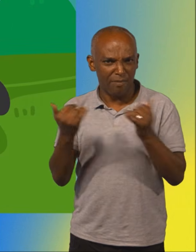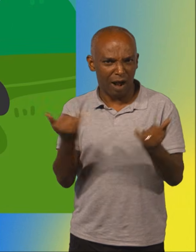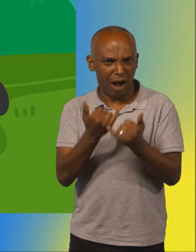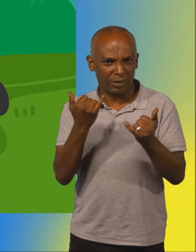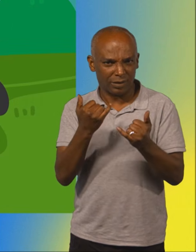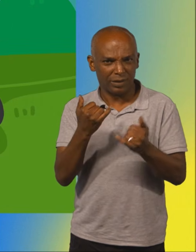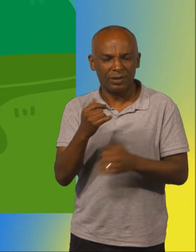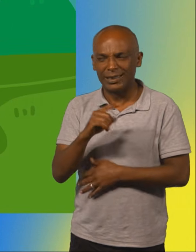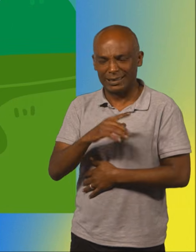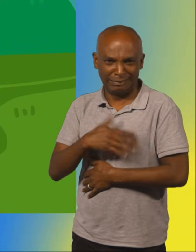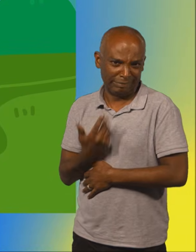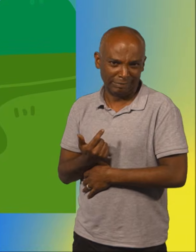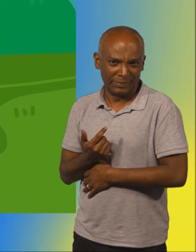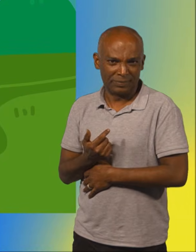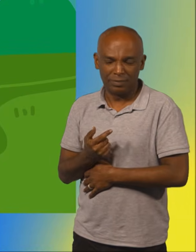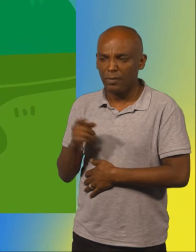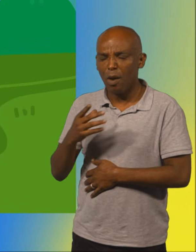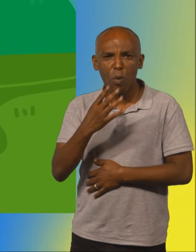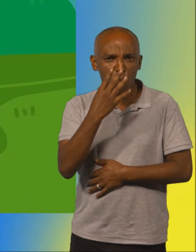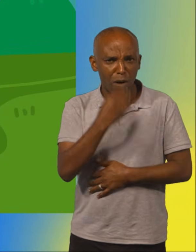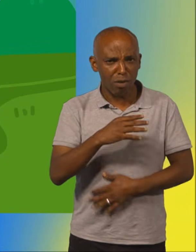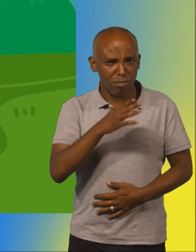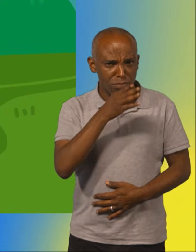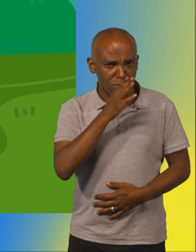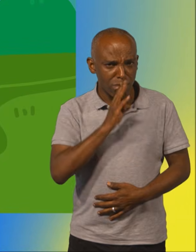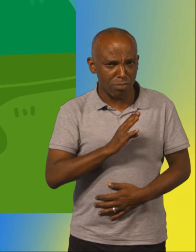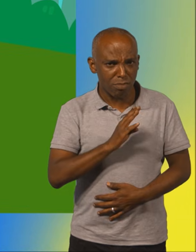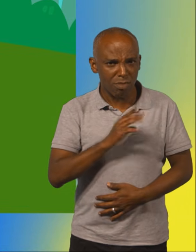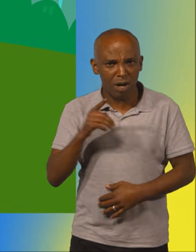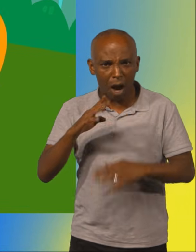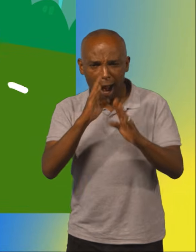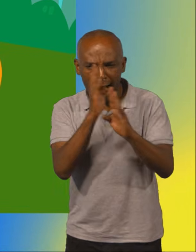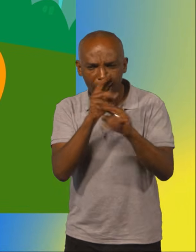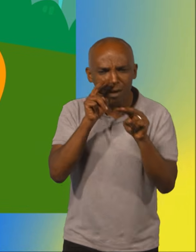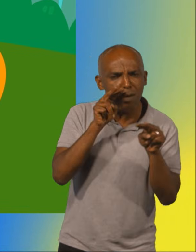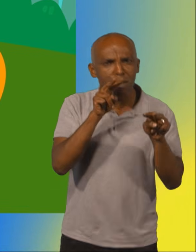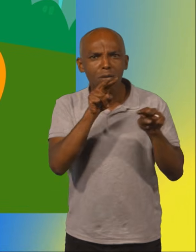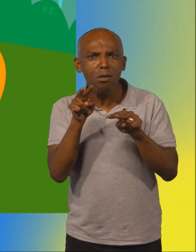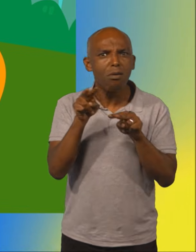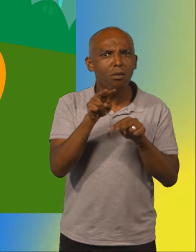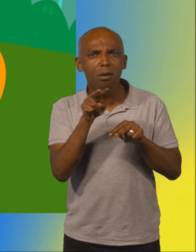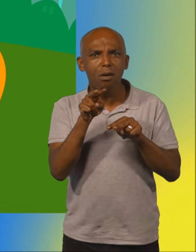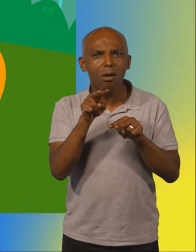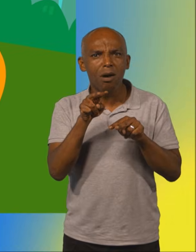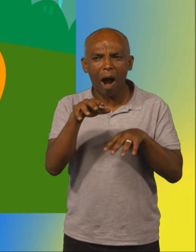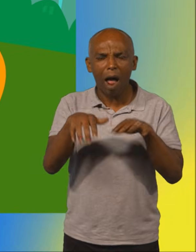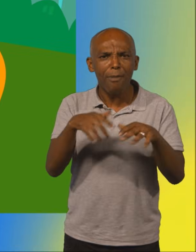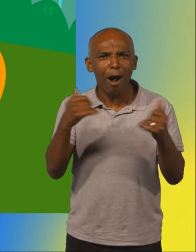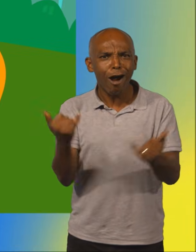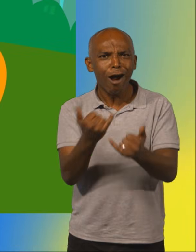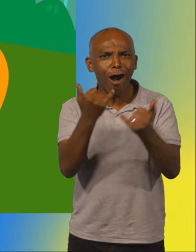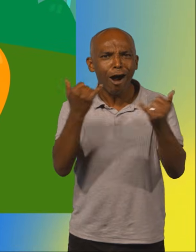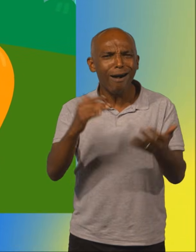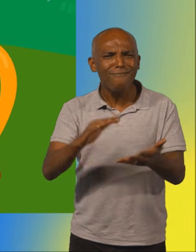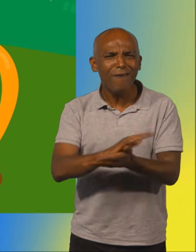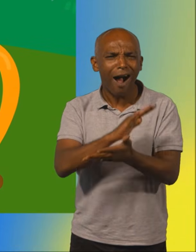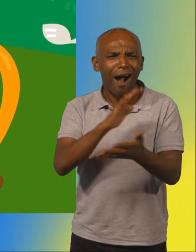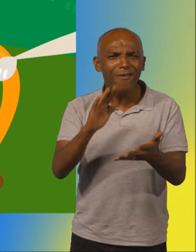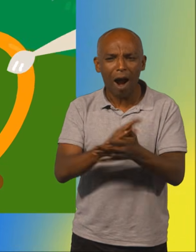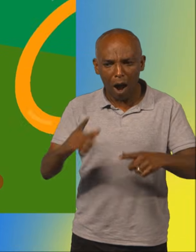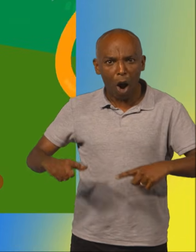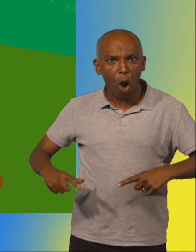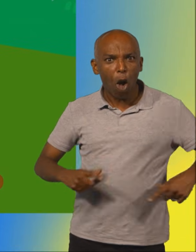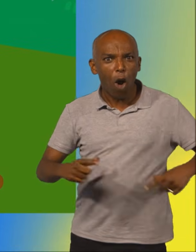felt sad. He hid and watched the animals having fun. There were hula hoops and a big bubble